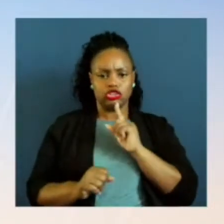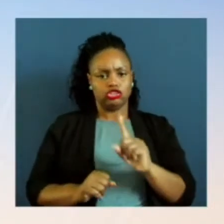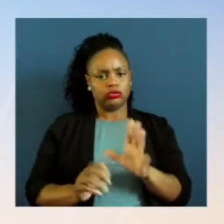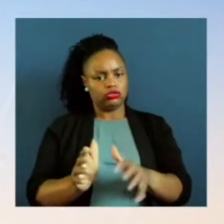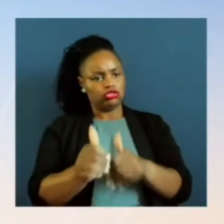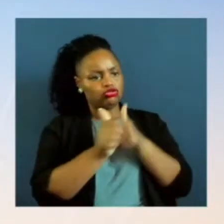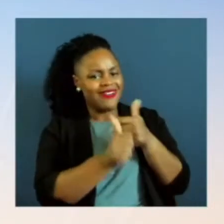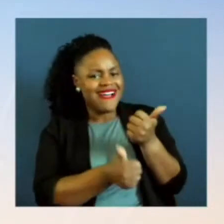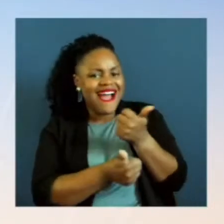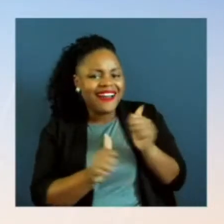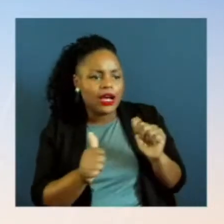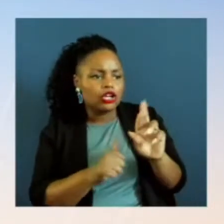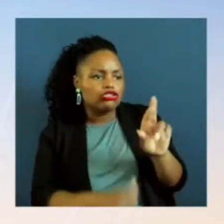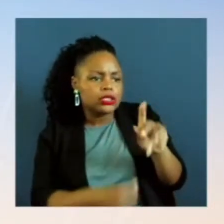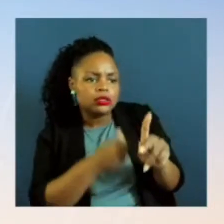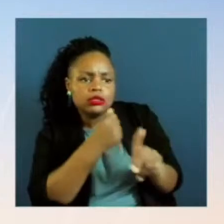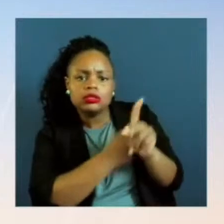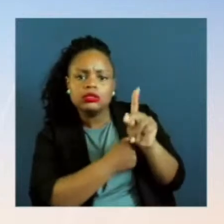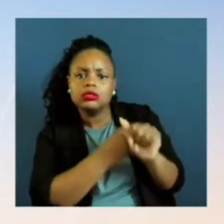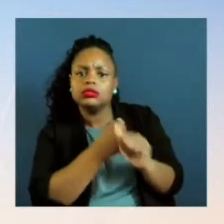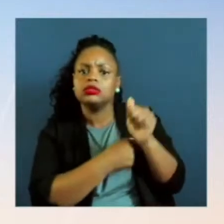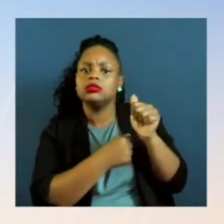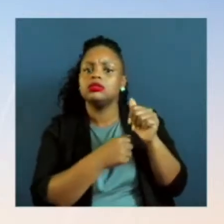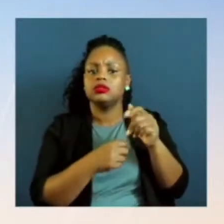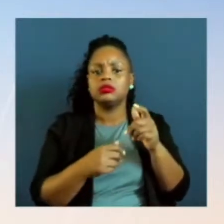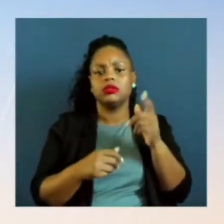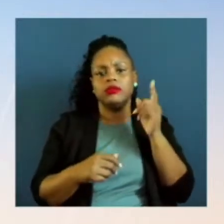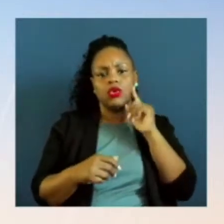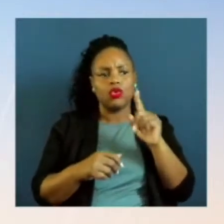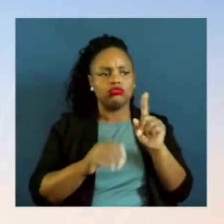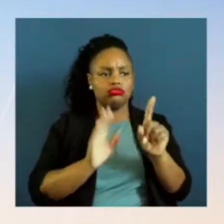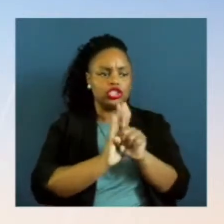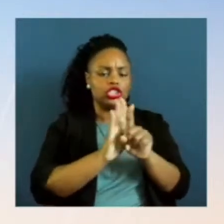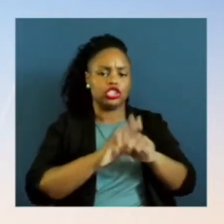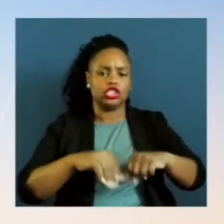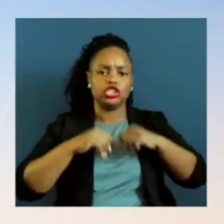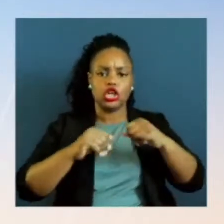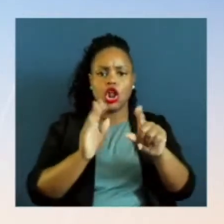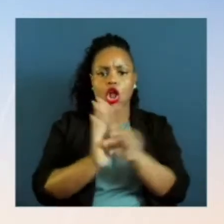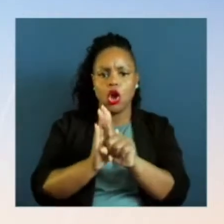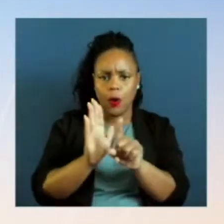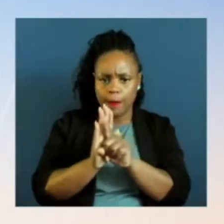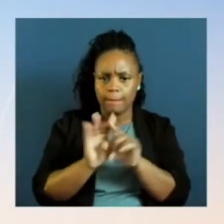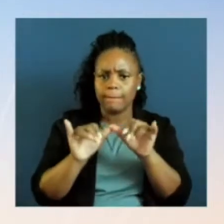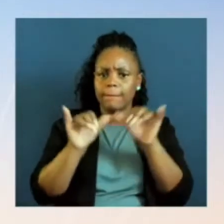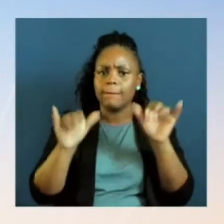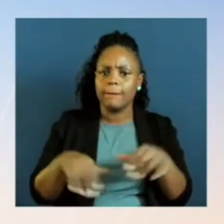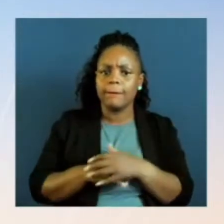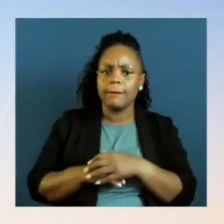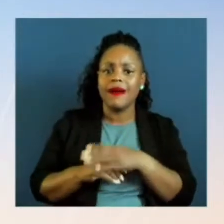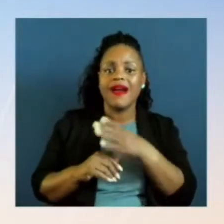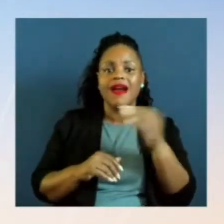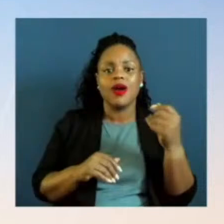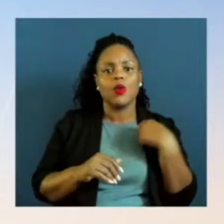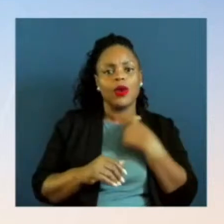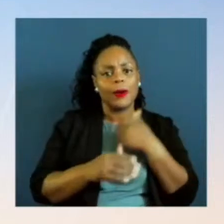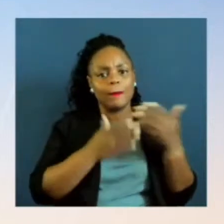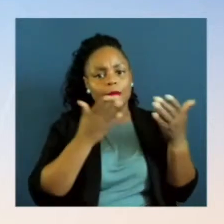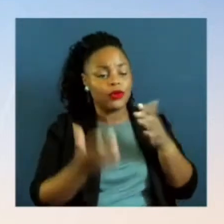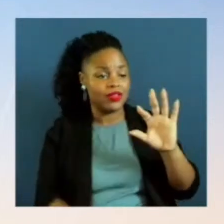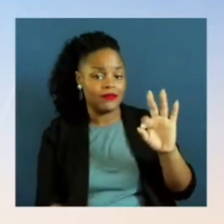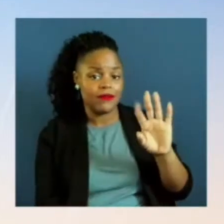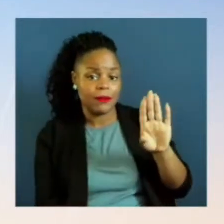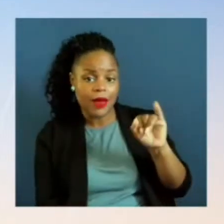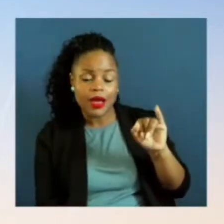that. Second, we of course brought together agencies across the government, including key ones like FBI and CISA, to ensure that